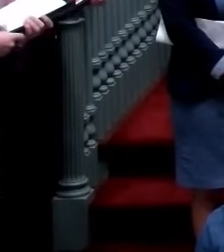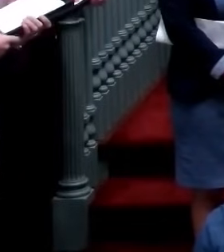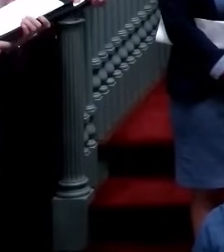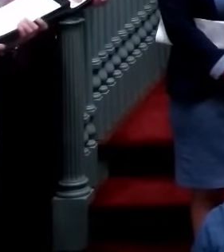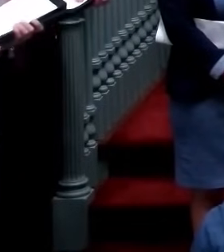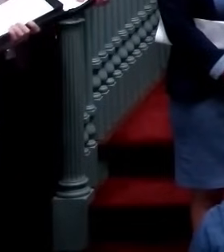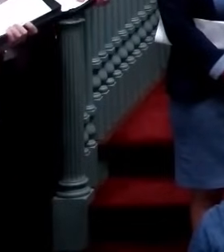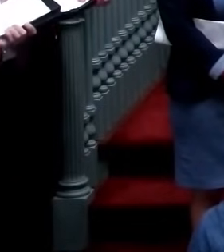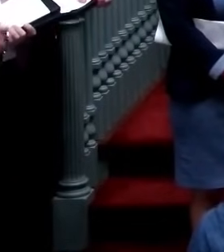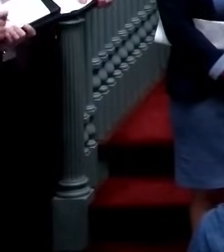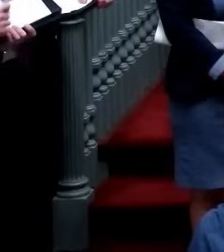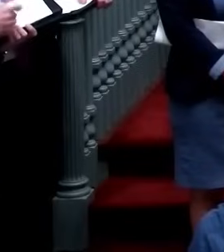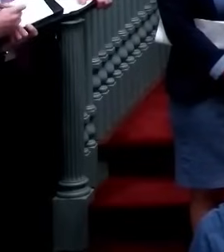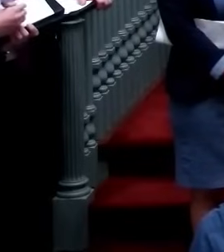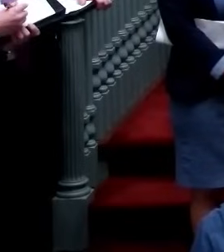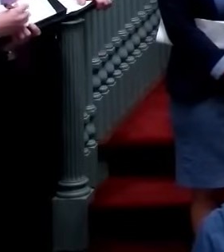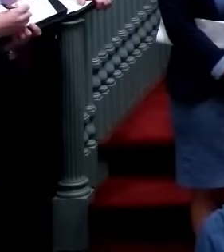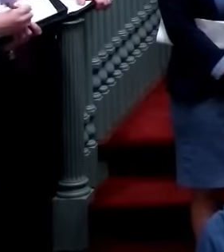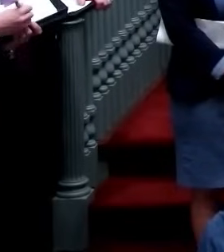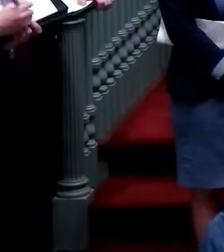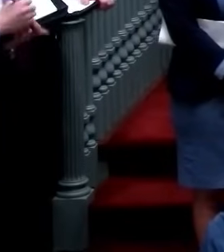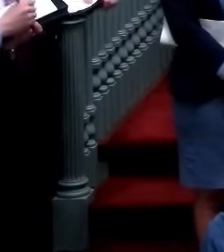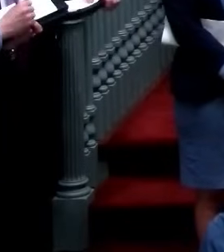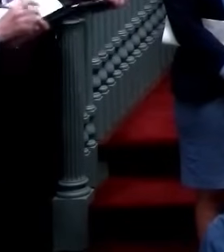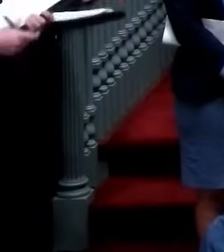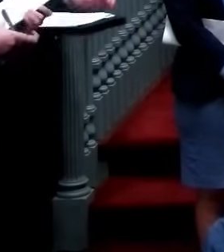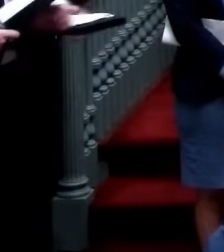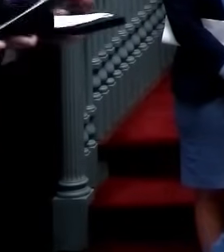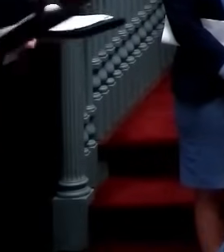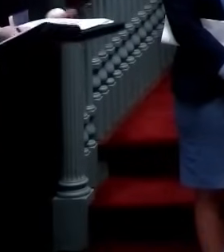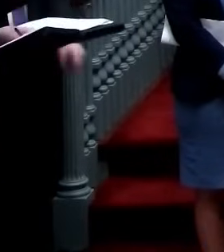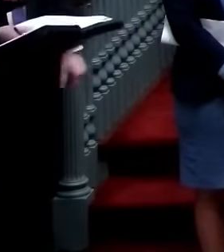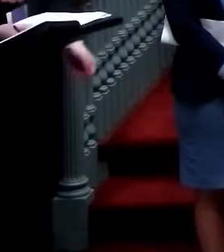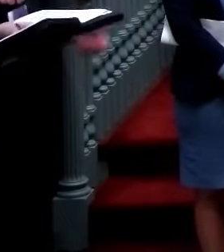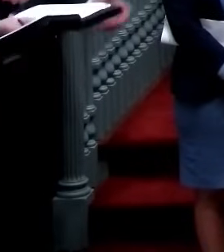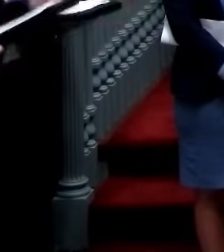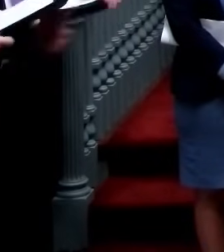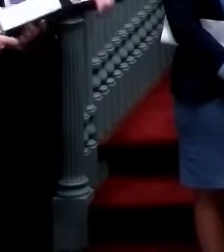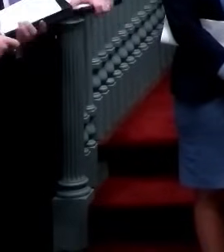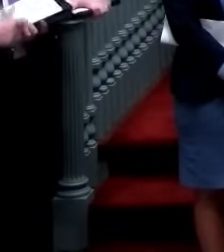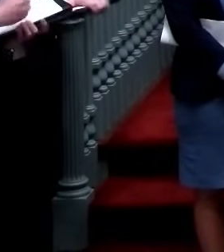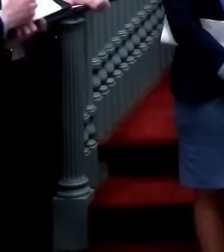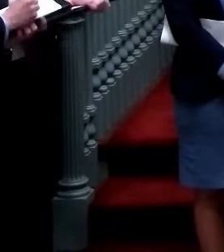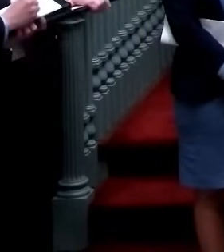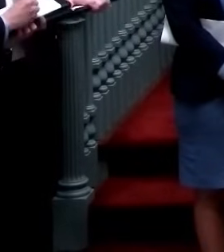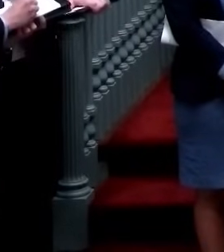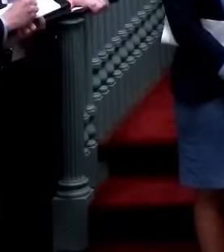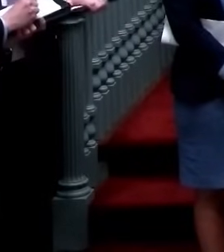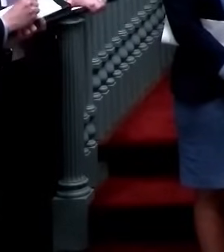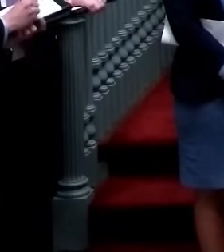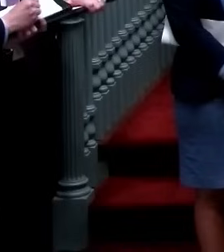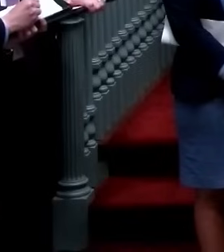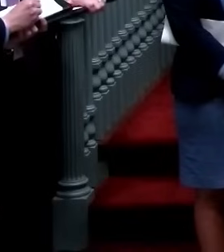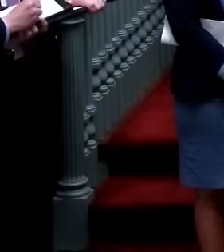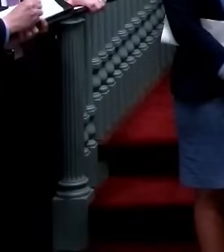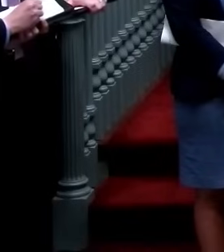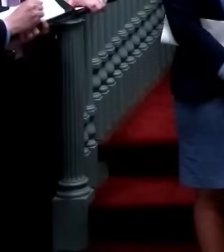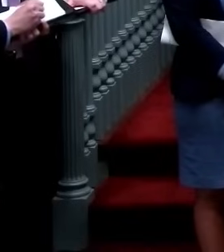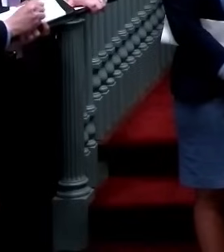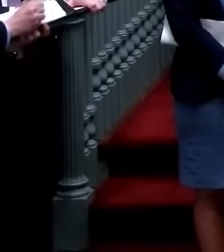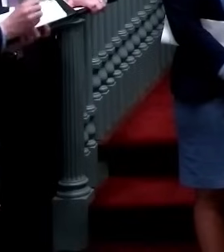Senator Townsend. Thank you, Madam President. I move the Secretary of the Senate and the Chief Clerk of the House act as secretaries to the joint session. So